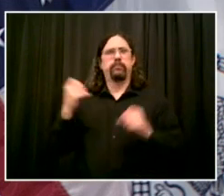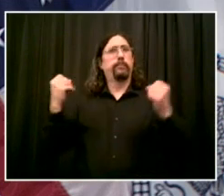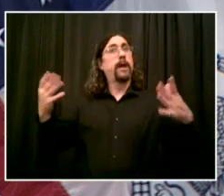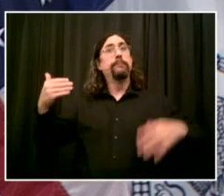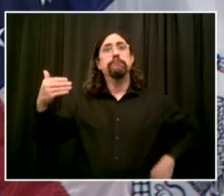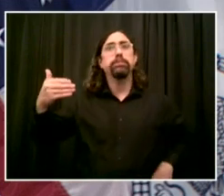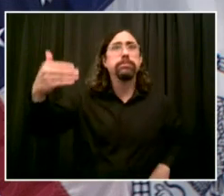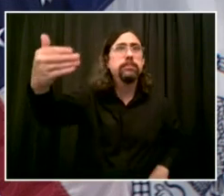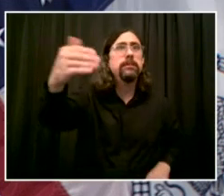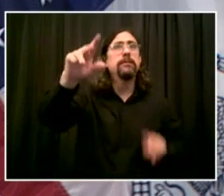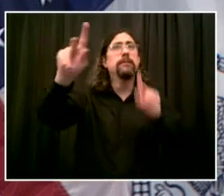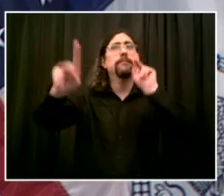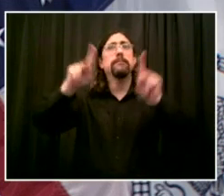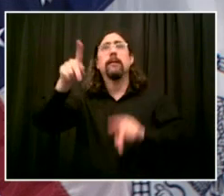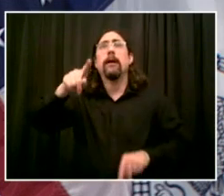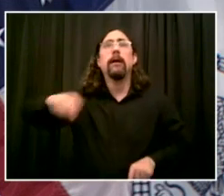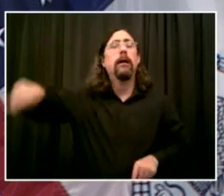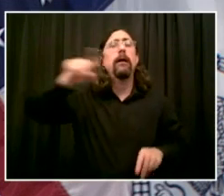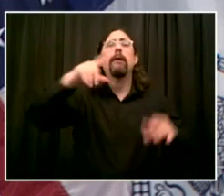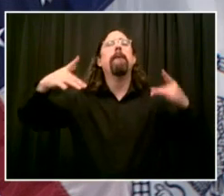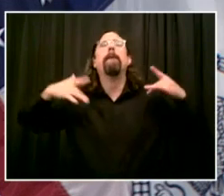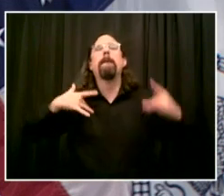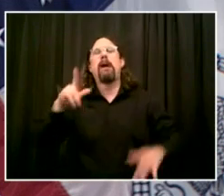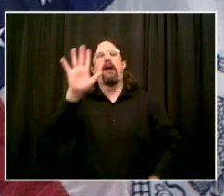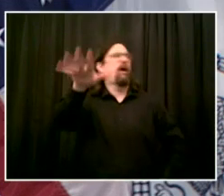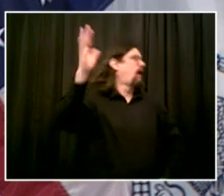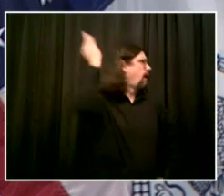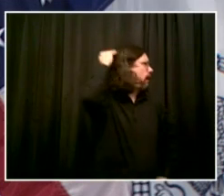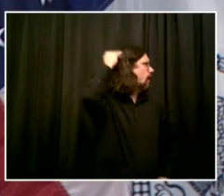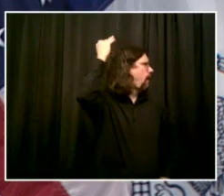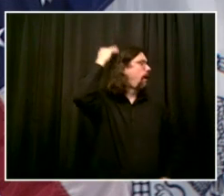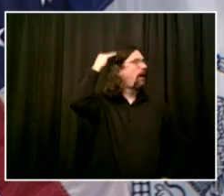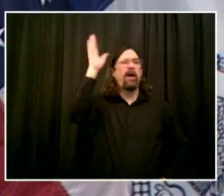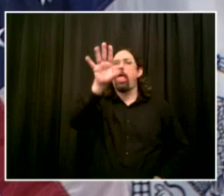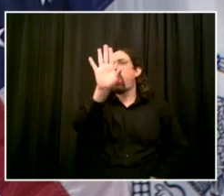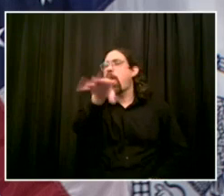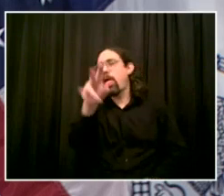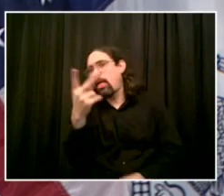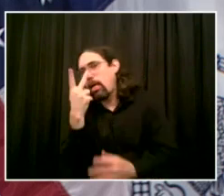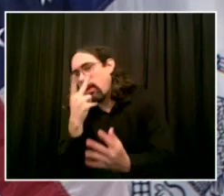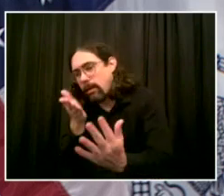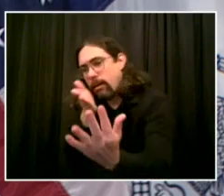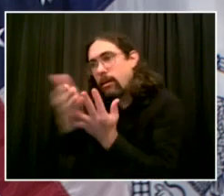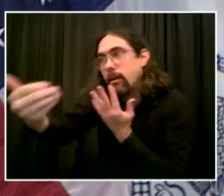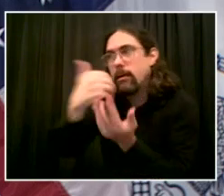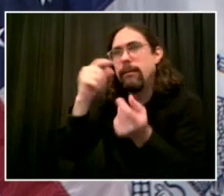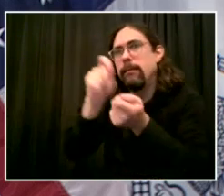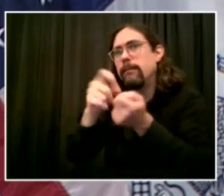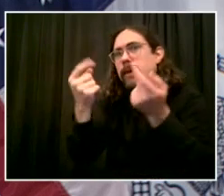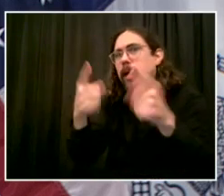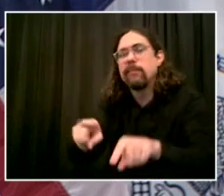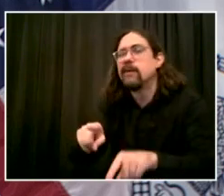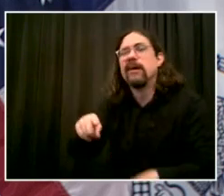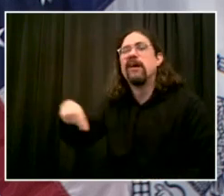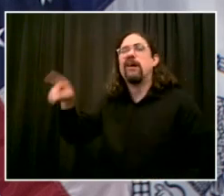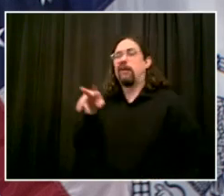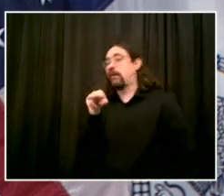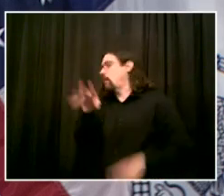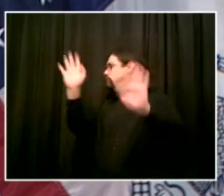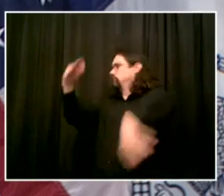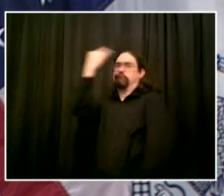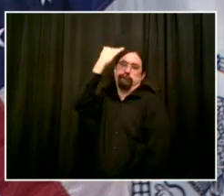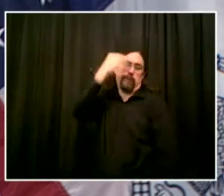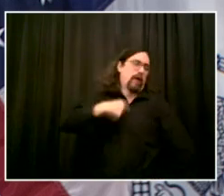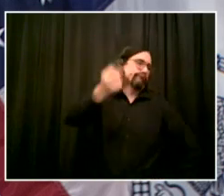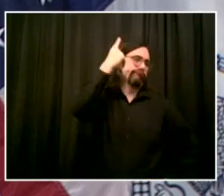the commissioner's been saying over recent weeks, he is always looking at the big picture. It's one of the things I appreciate deeply about him.